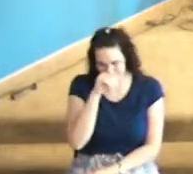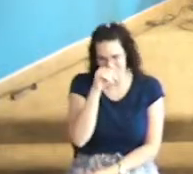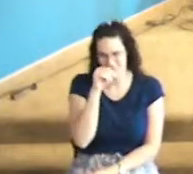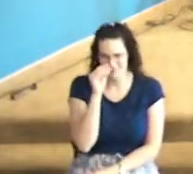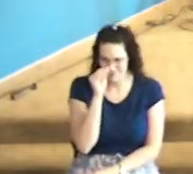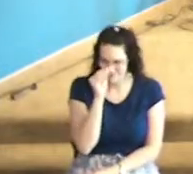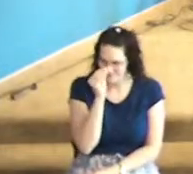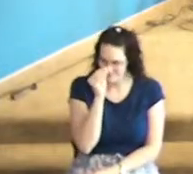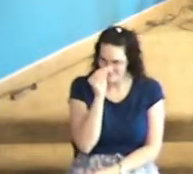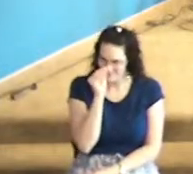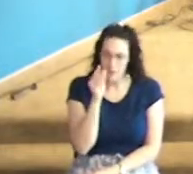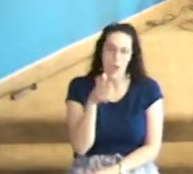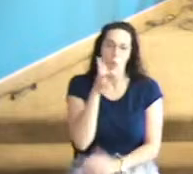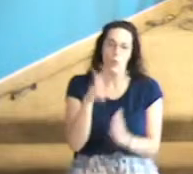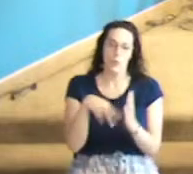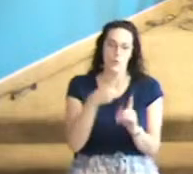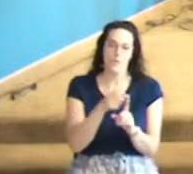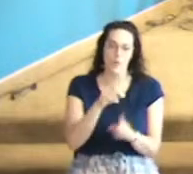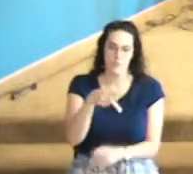I'll be reading from Psalm